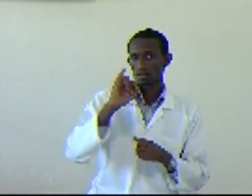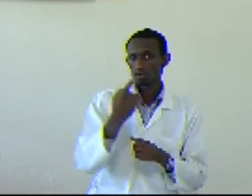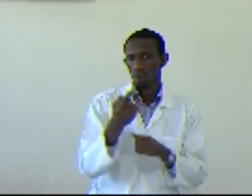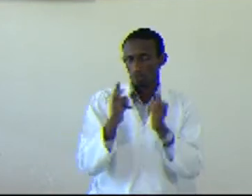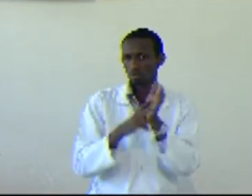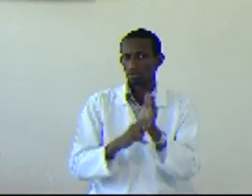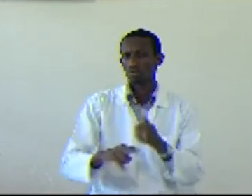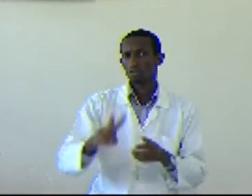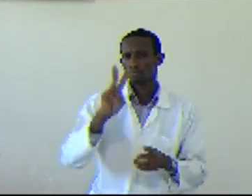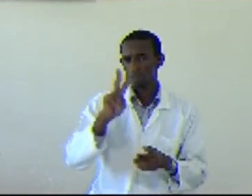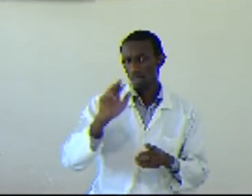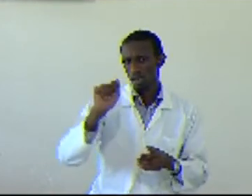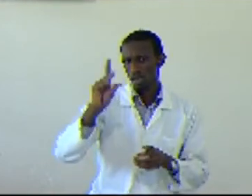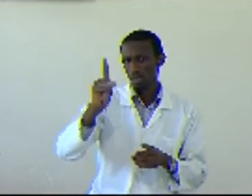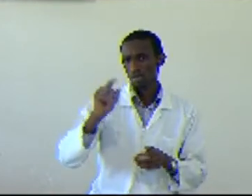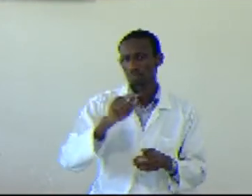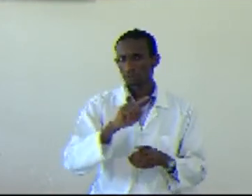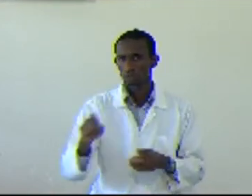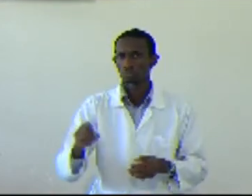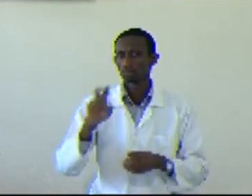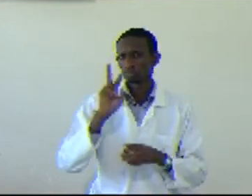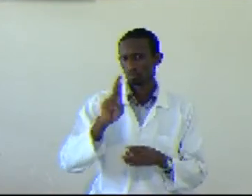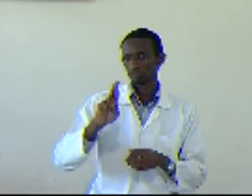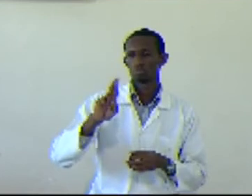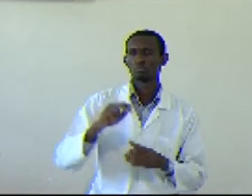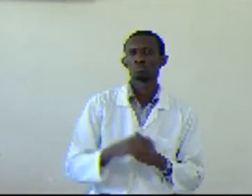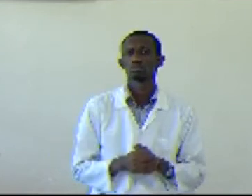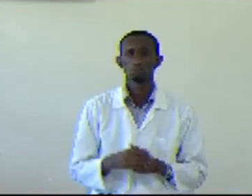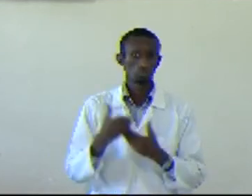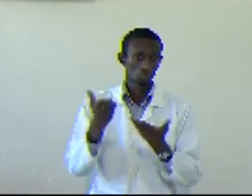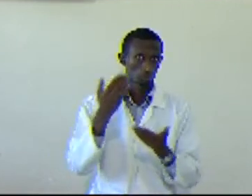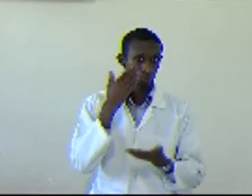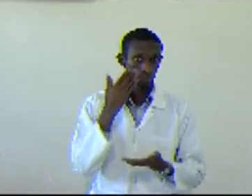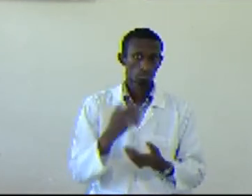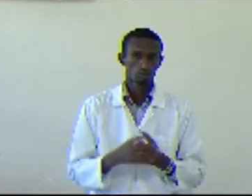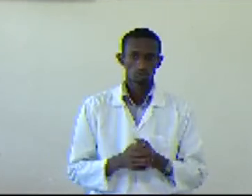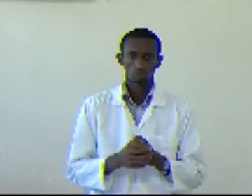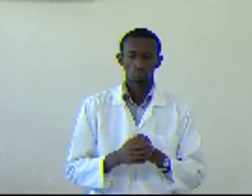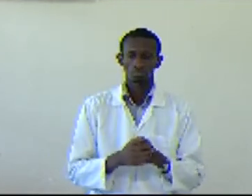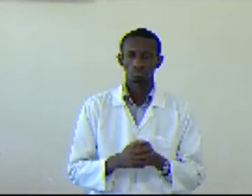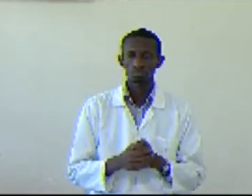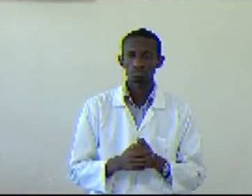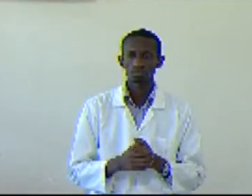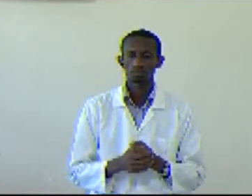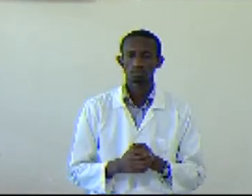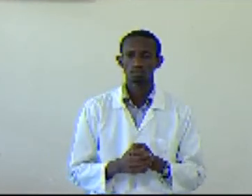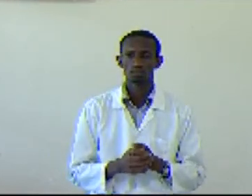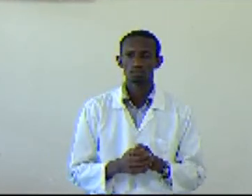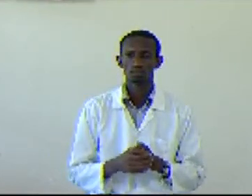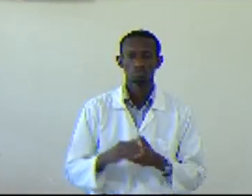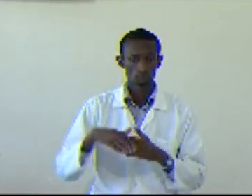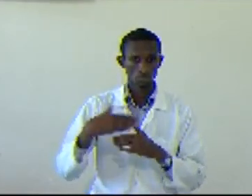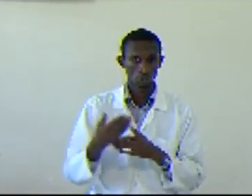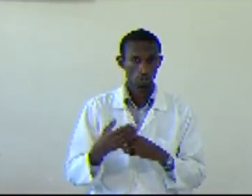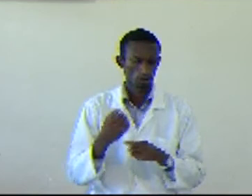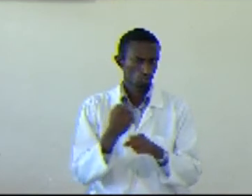VAD over the resistance. That's what we have. Then let's make a substitution of